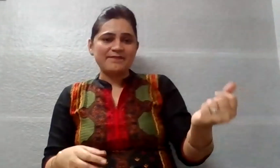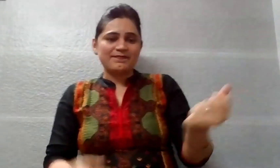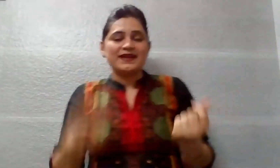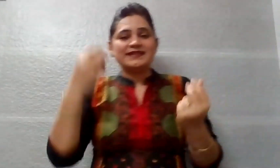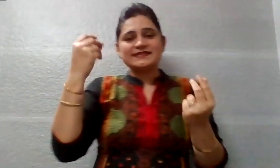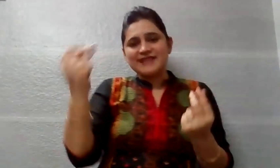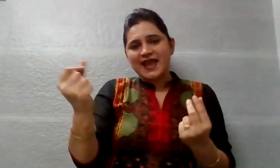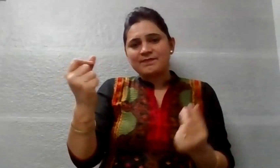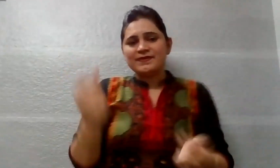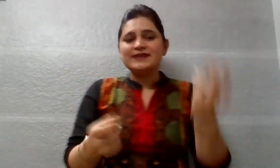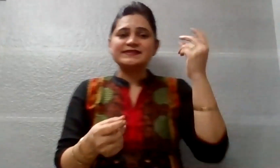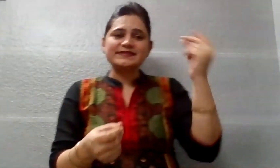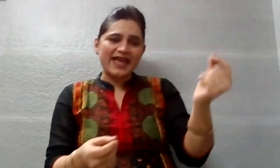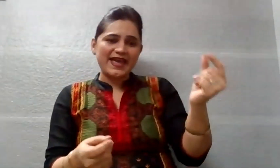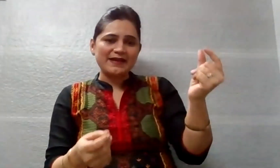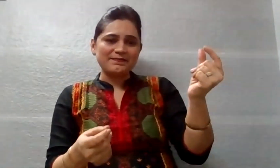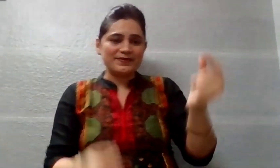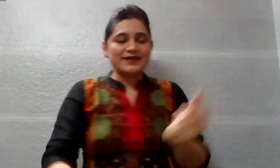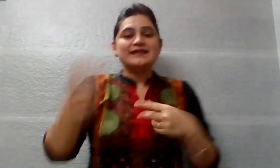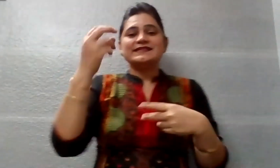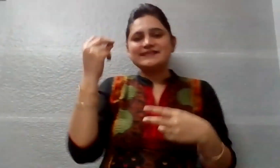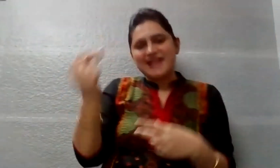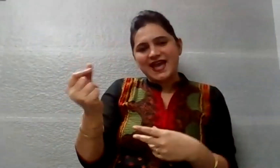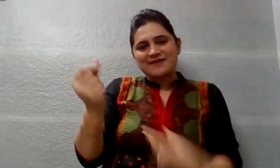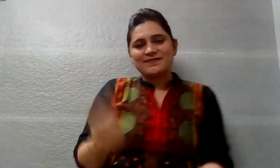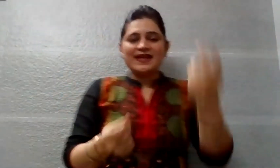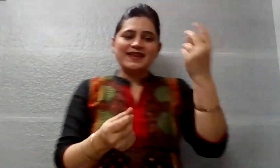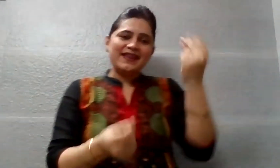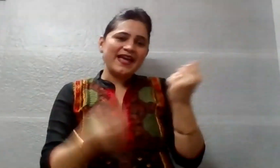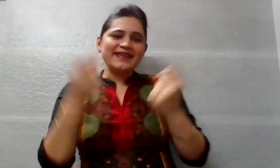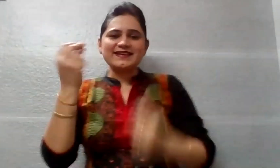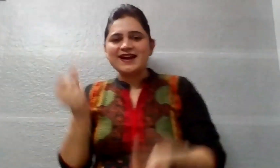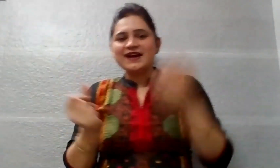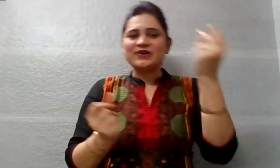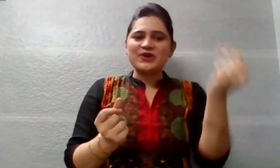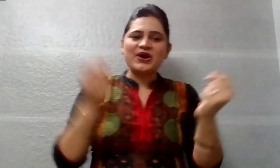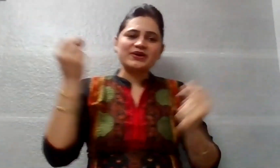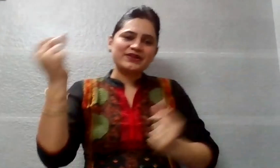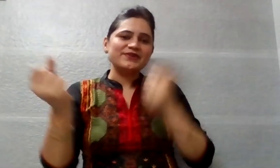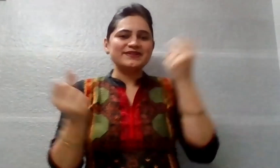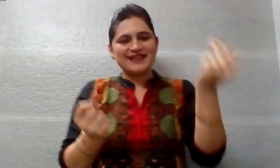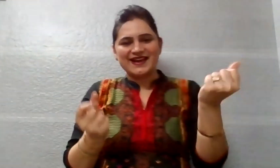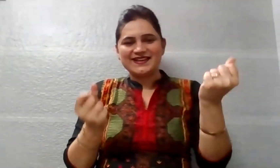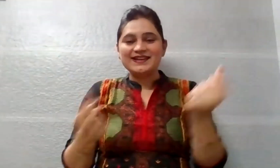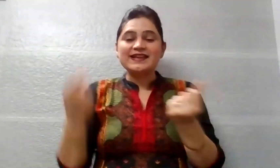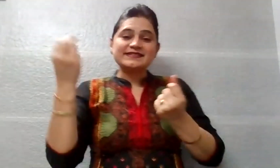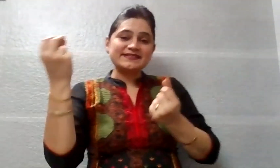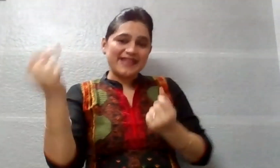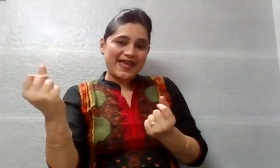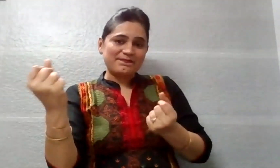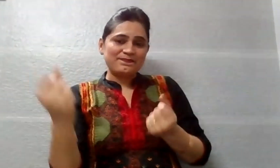Snap, snap, snap, snap, snap, snap like a crocodile.